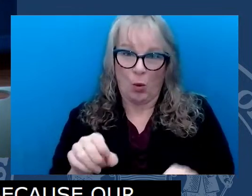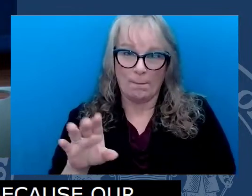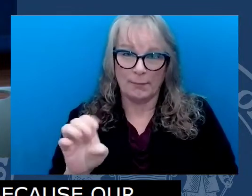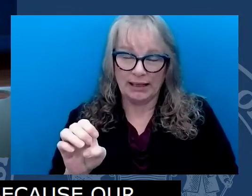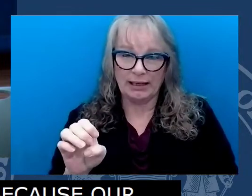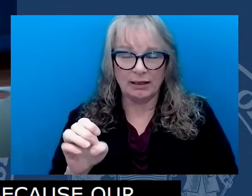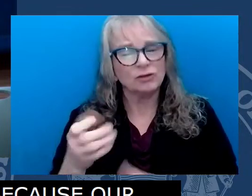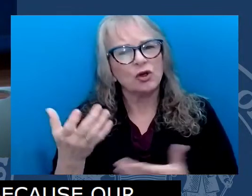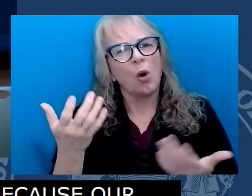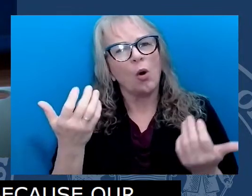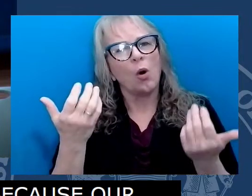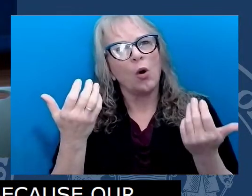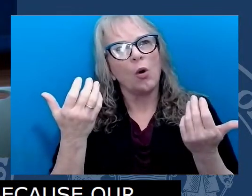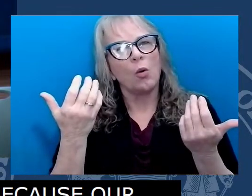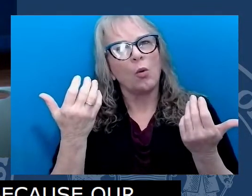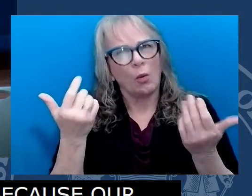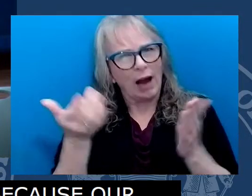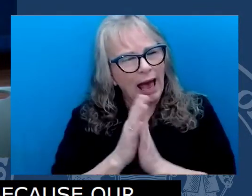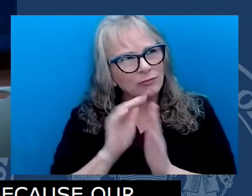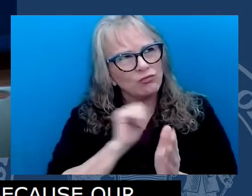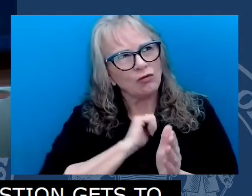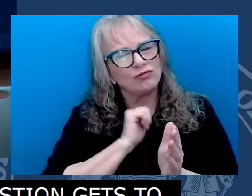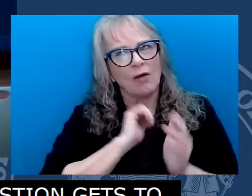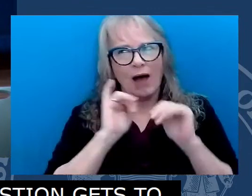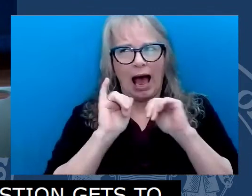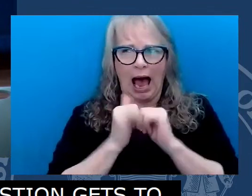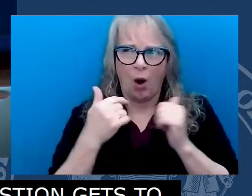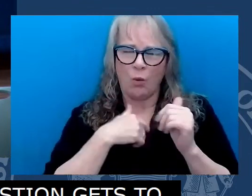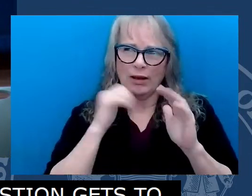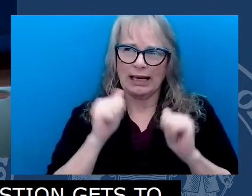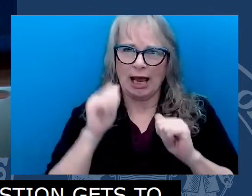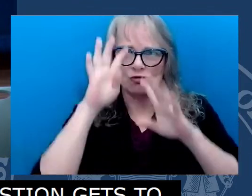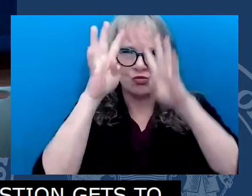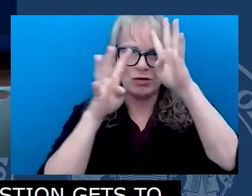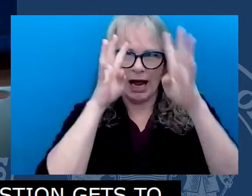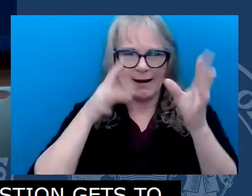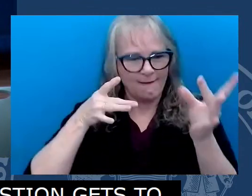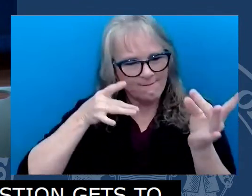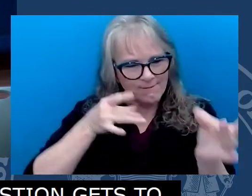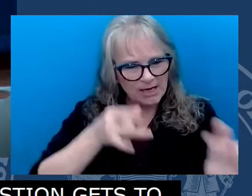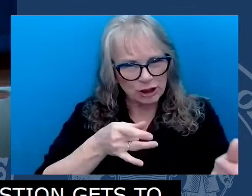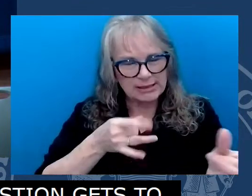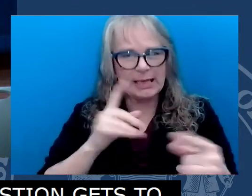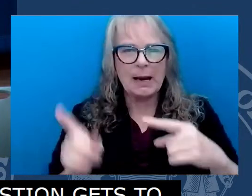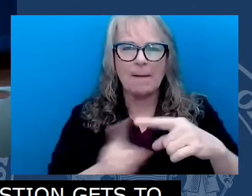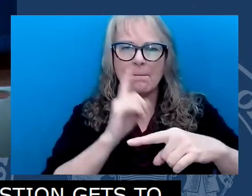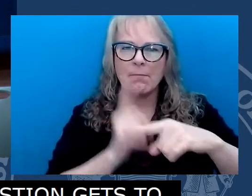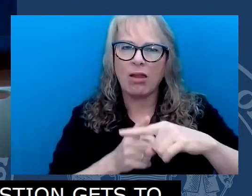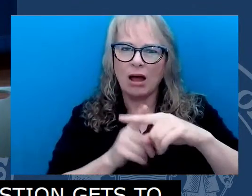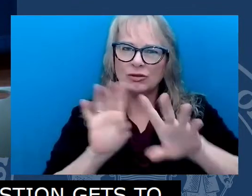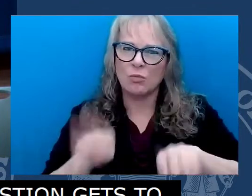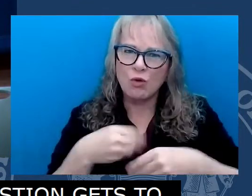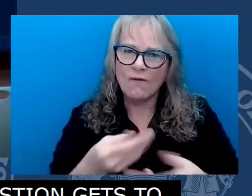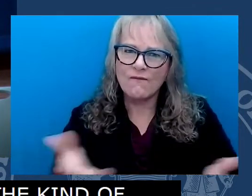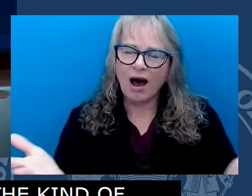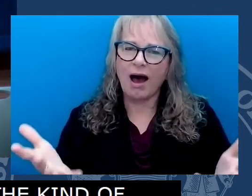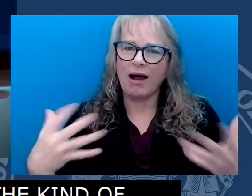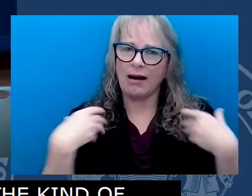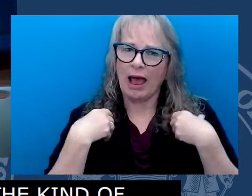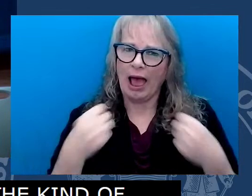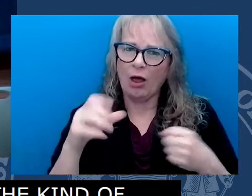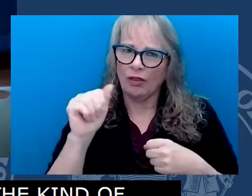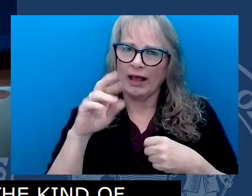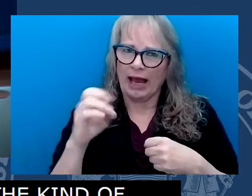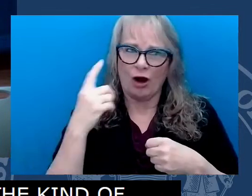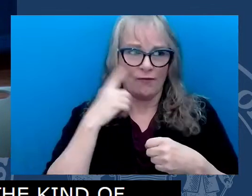do you create efficiency and provide the kind of health care that retirees like yourself, with the way that you've